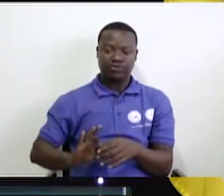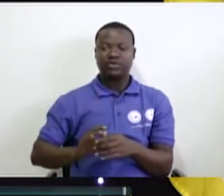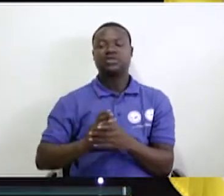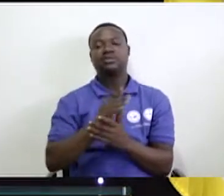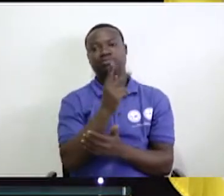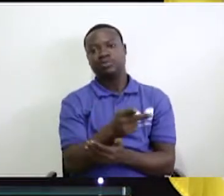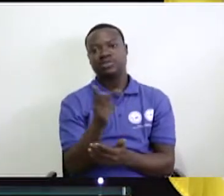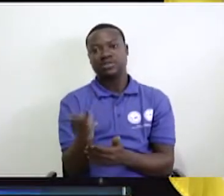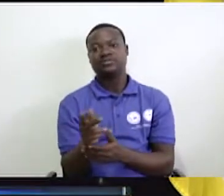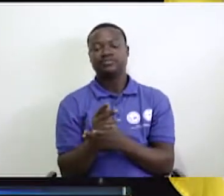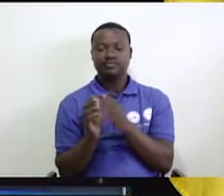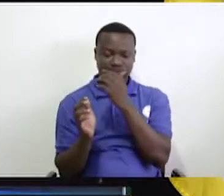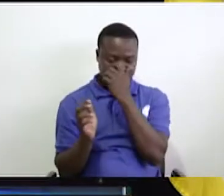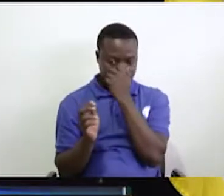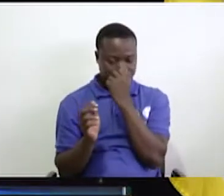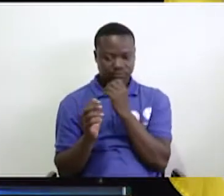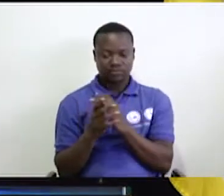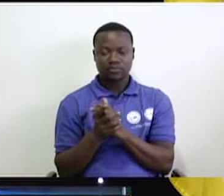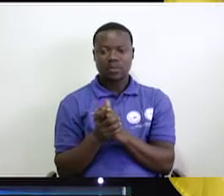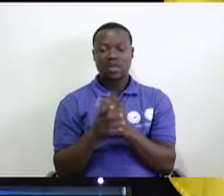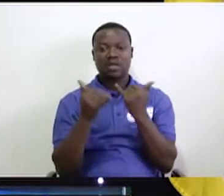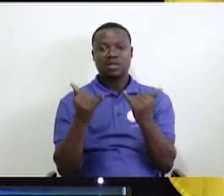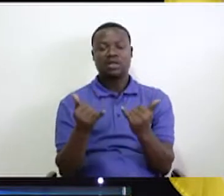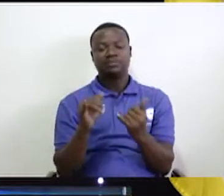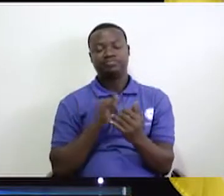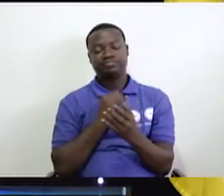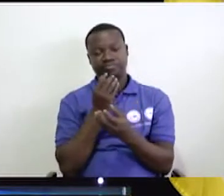inheritance. Now, may I suggest to you,